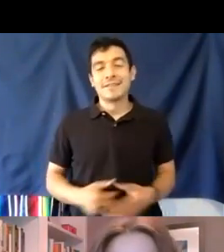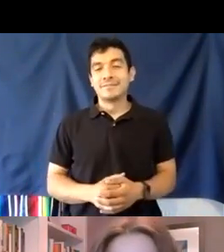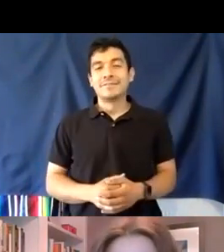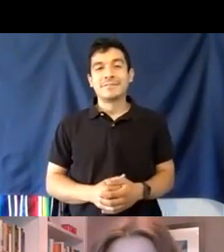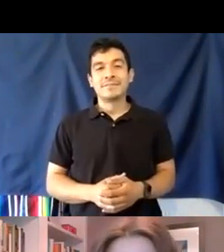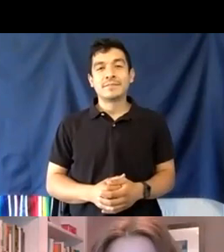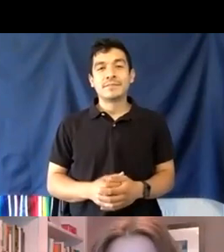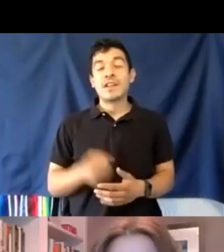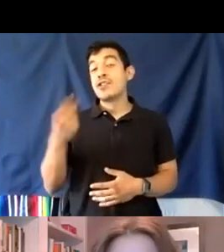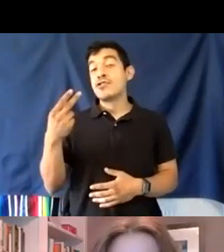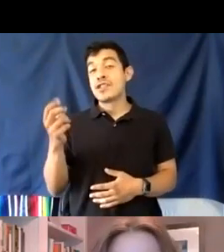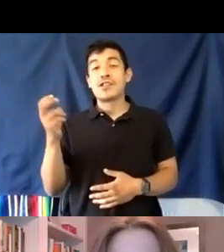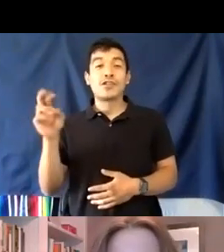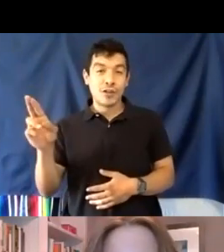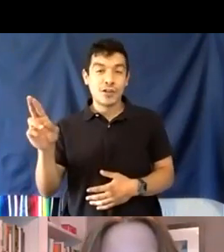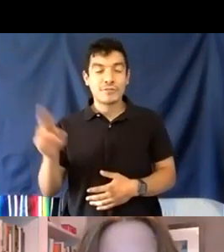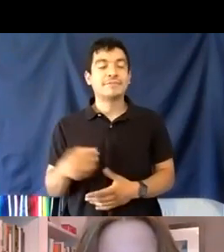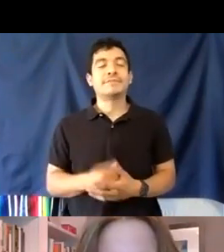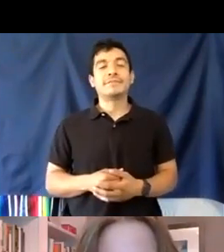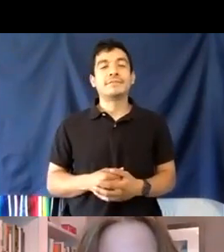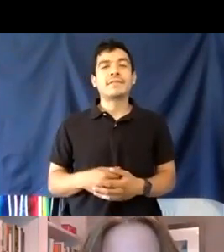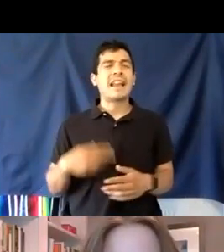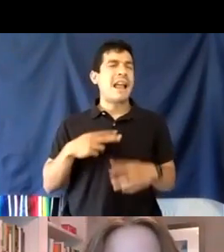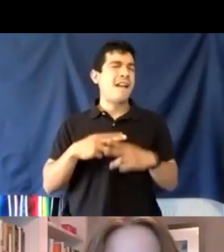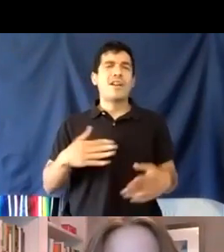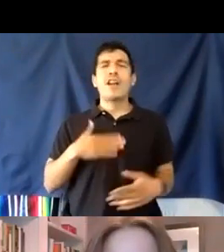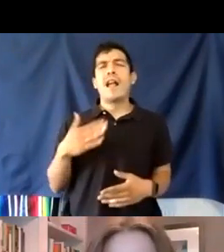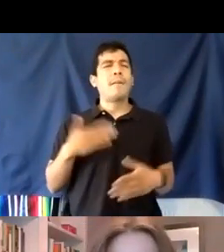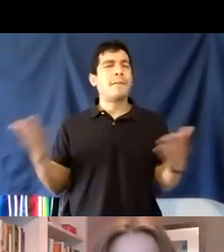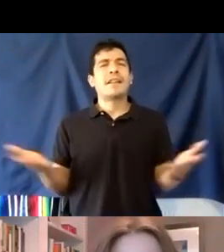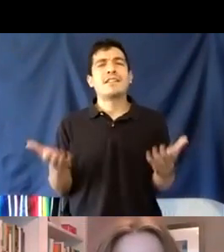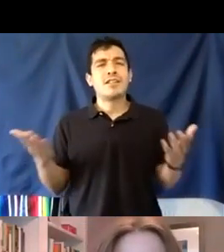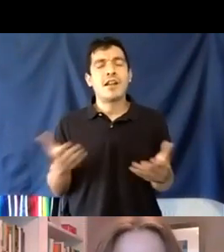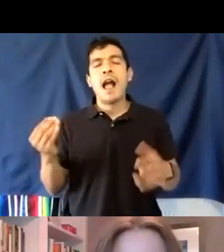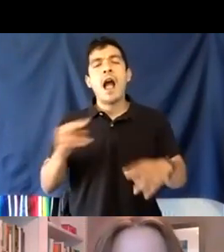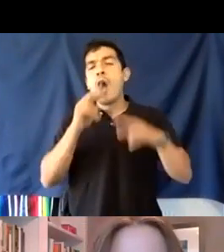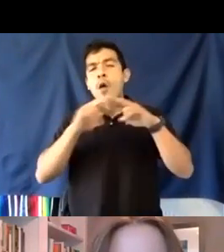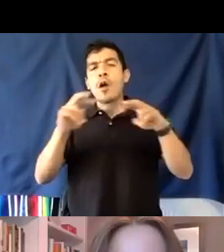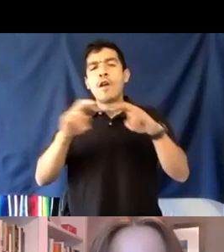She, her. I'm so pleased to be here, and research as activism is a